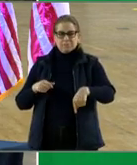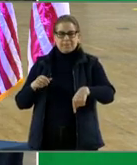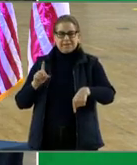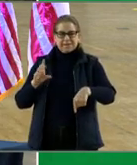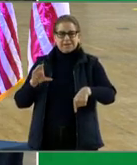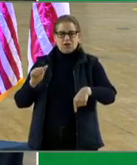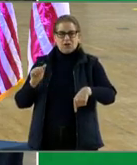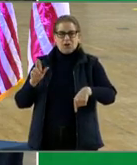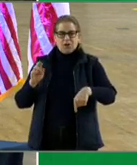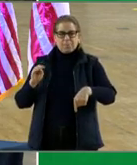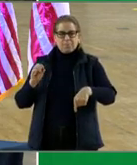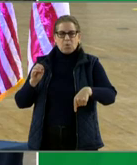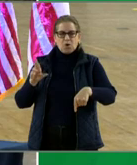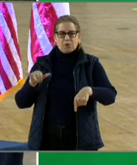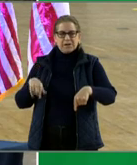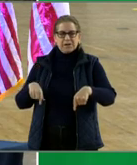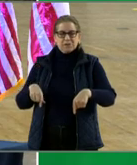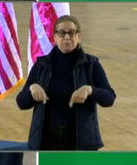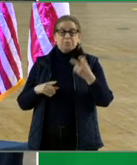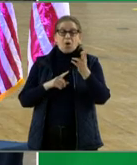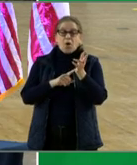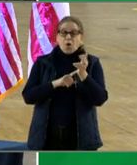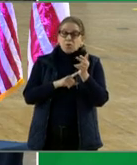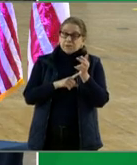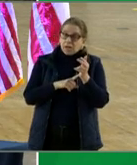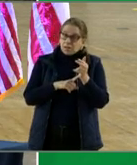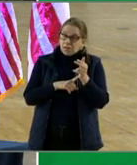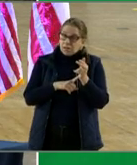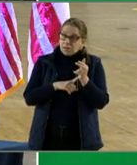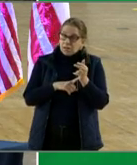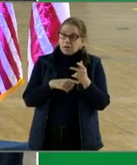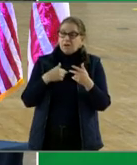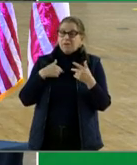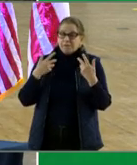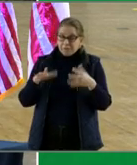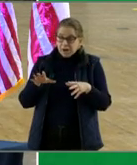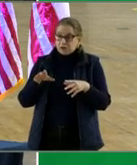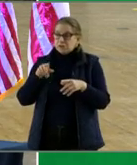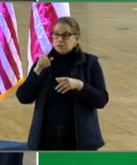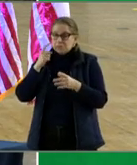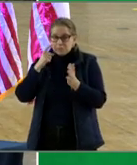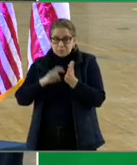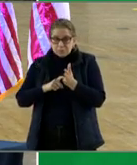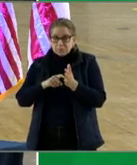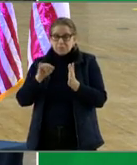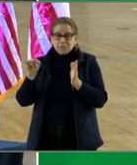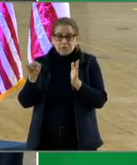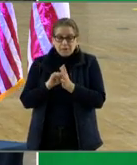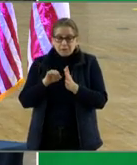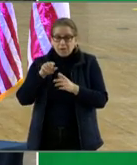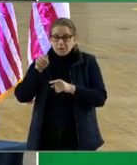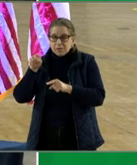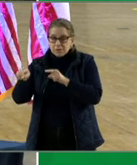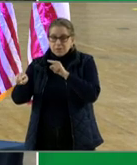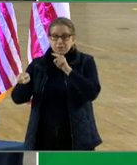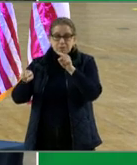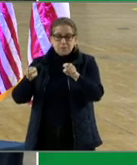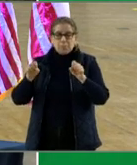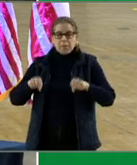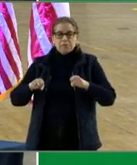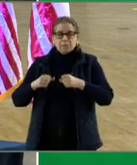like hotels and smaller spaces. So we've done a lot of research to see where we want to be when we need to do this.